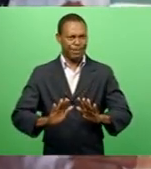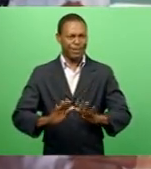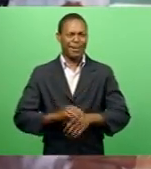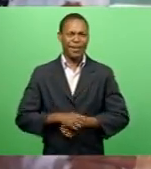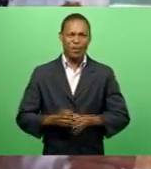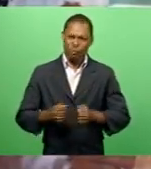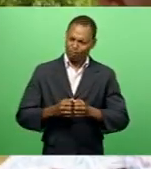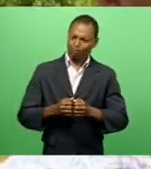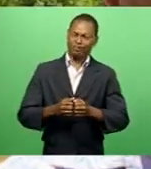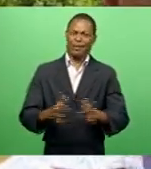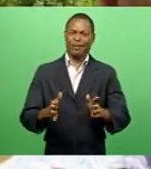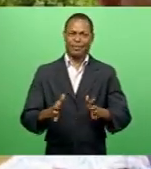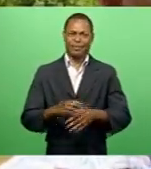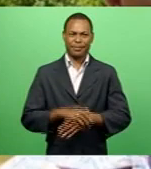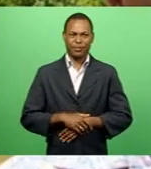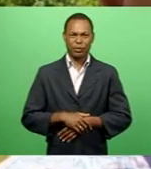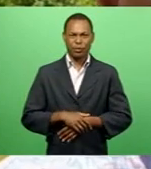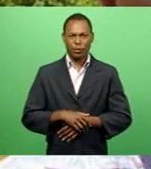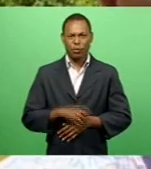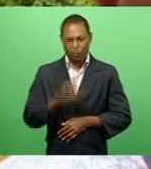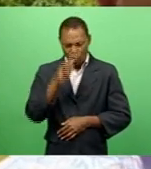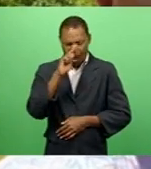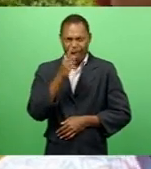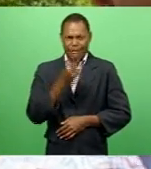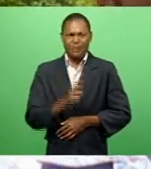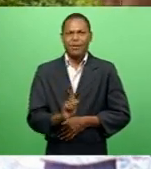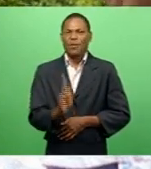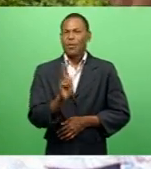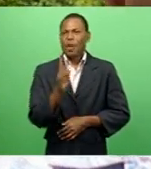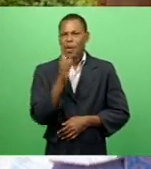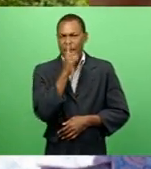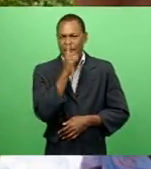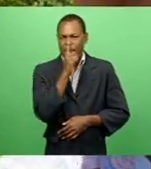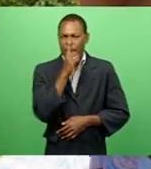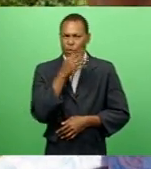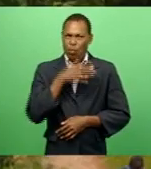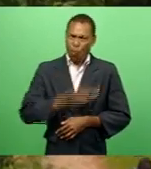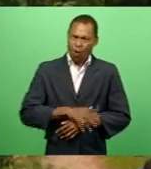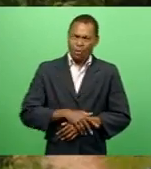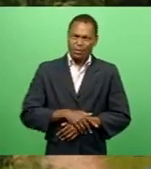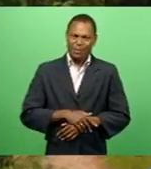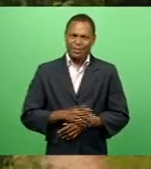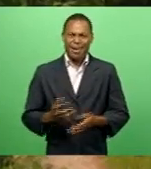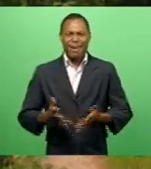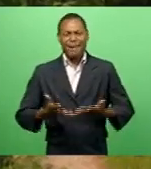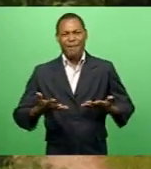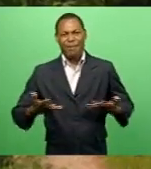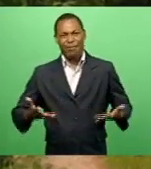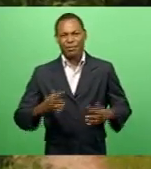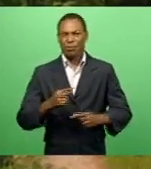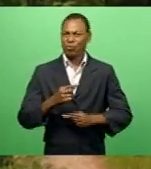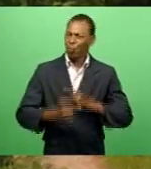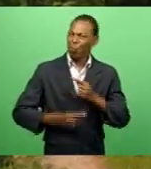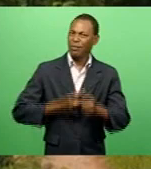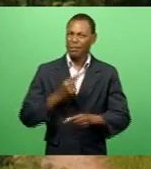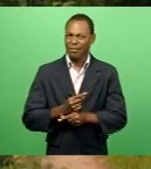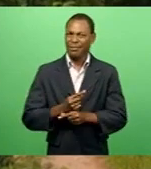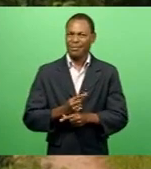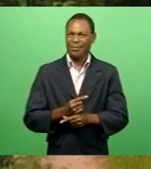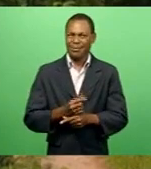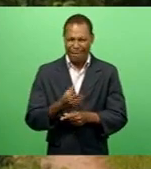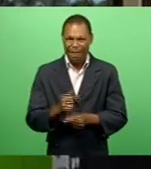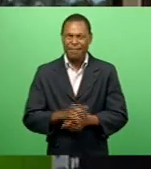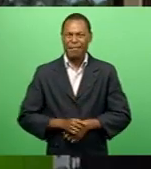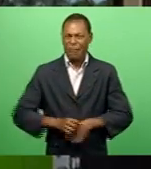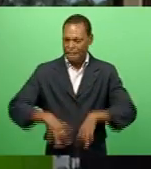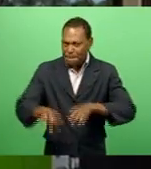important that you understand what your customer wants, what is their background, who they are, geographically, their locations and all this kind of thing. And then you map out a